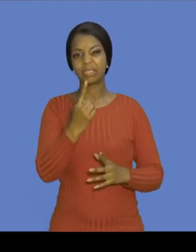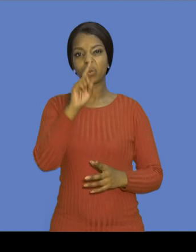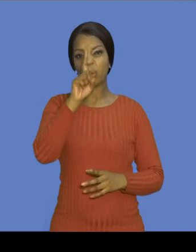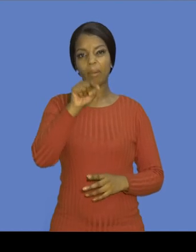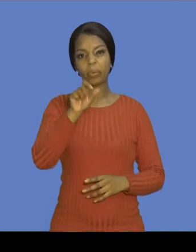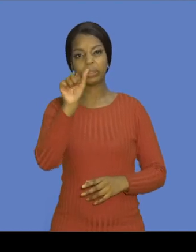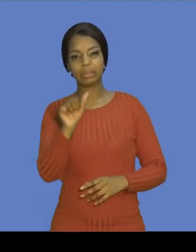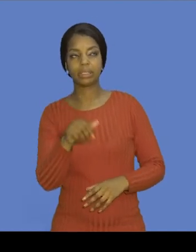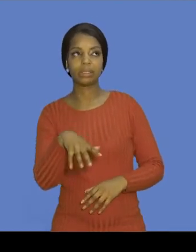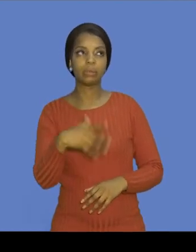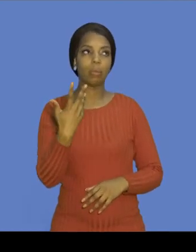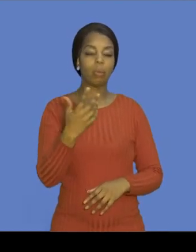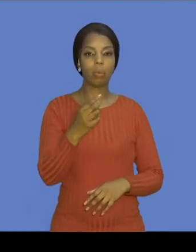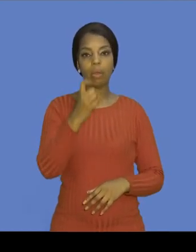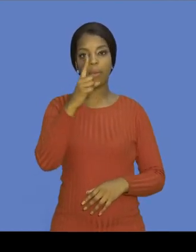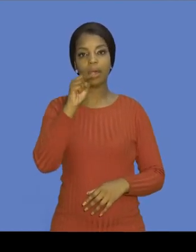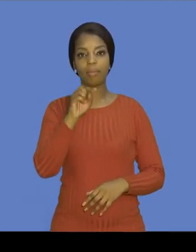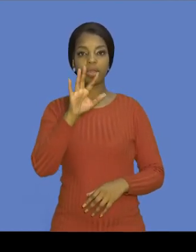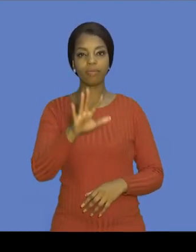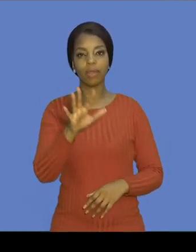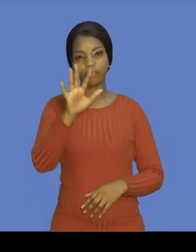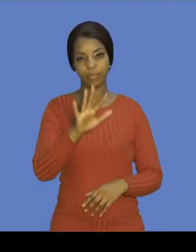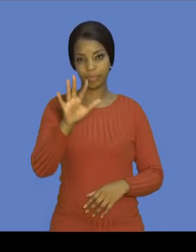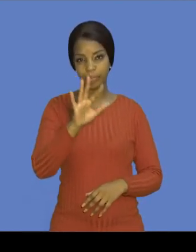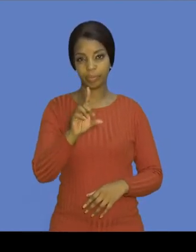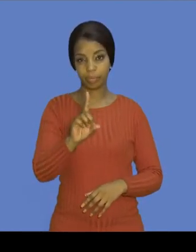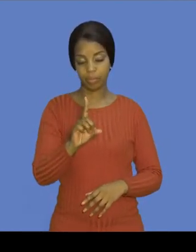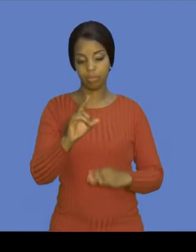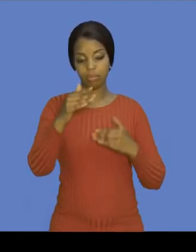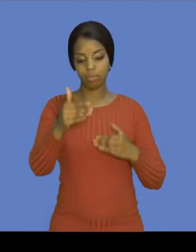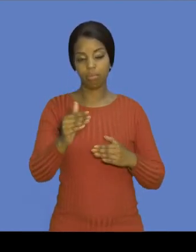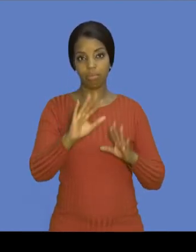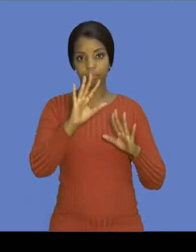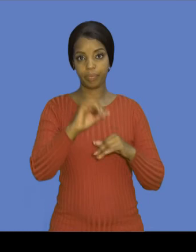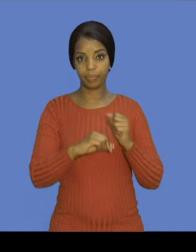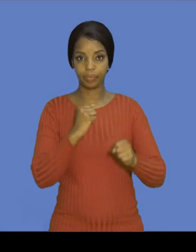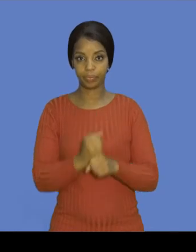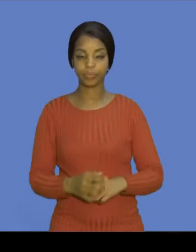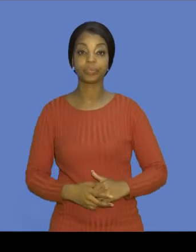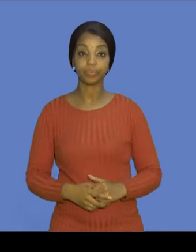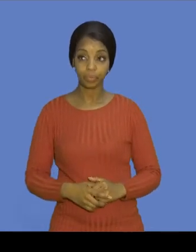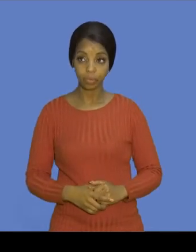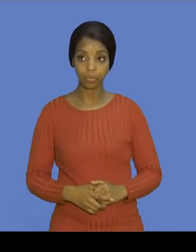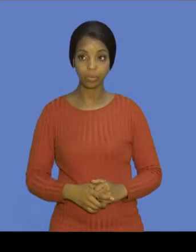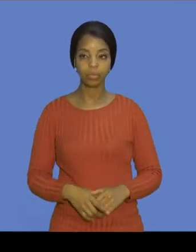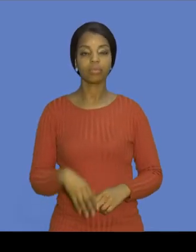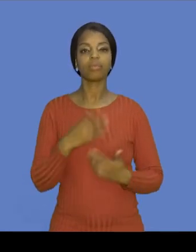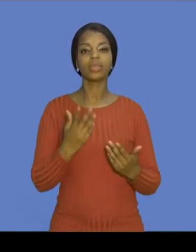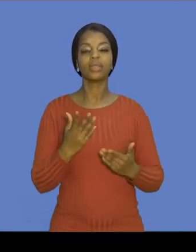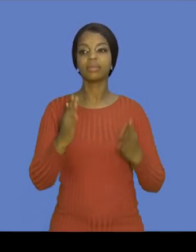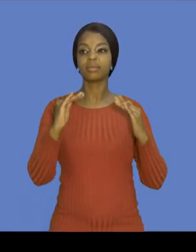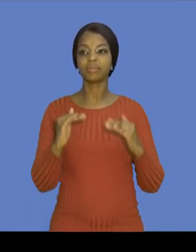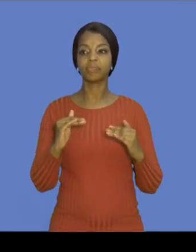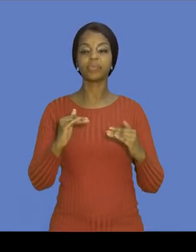1.6 something or 1.5 and 60 rands in 10 years' time. And then in 5 years' time, it will